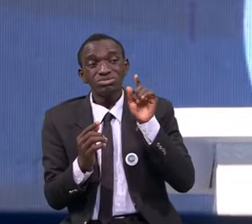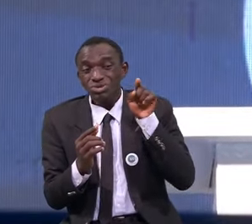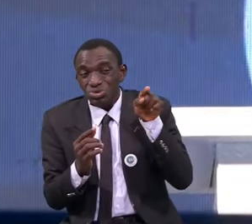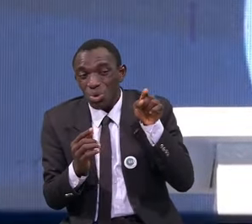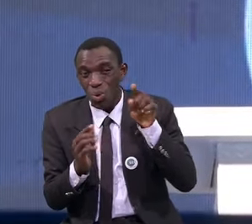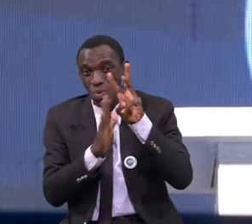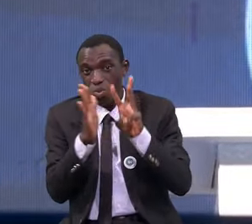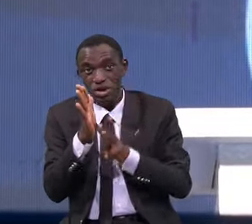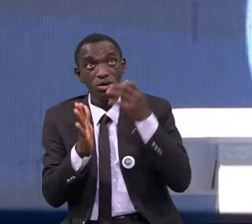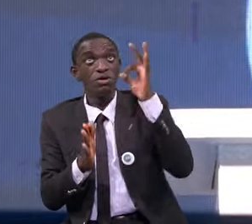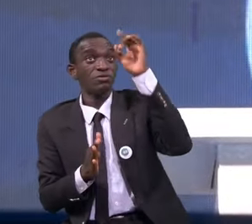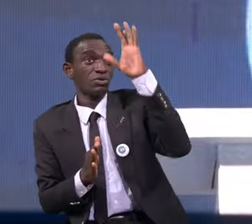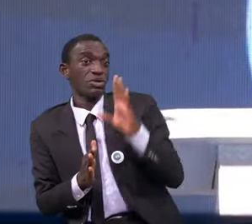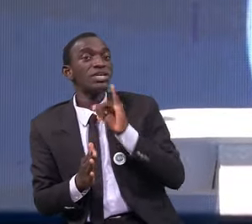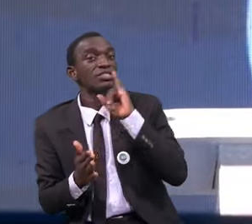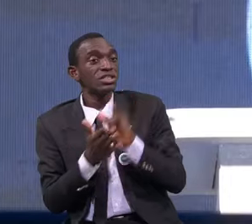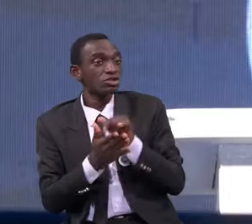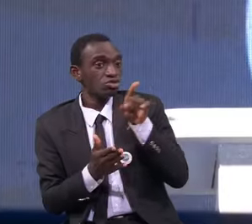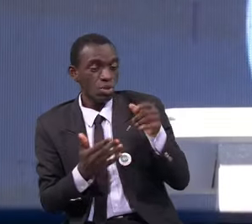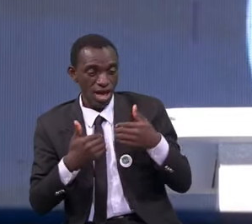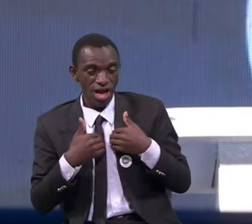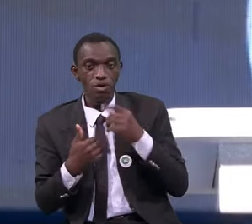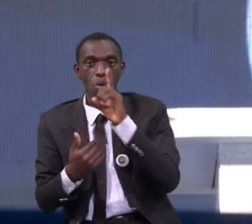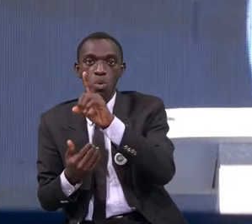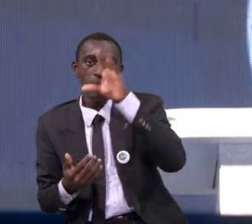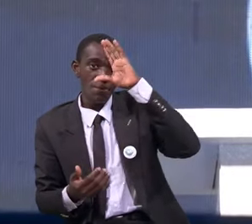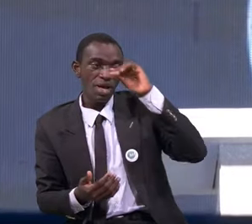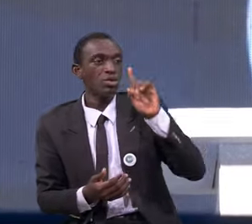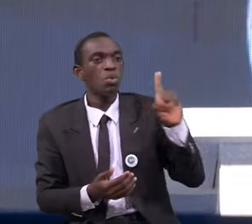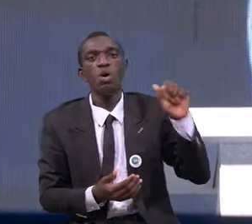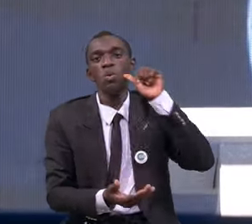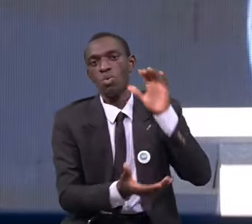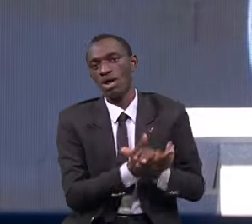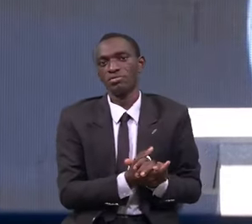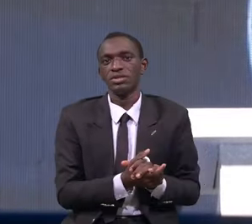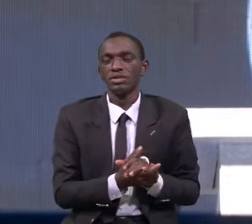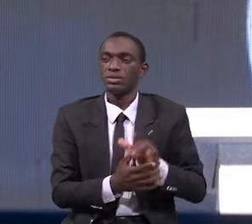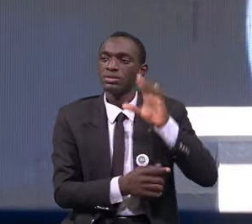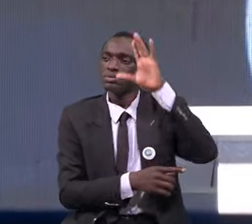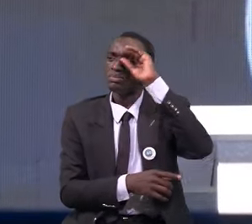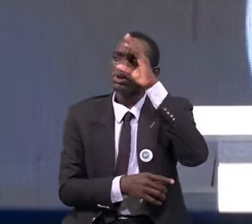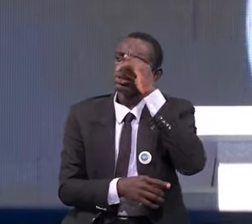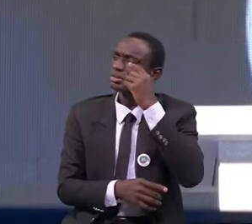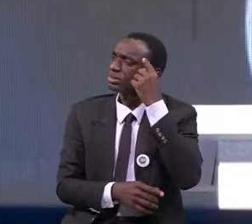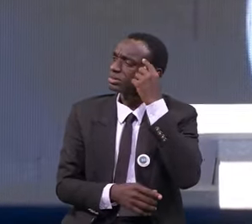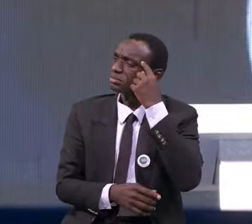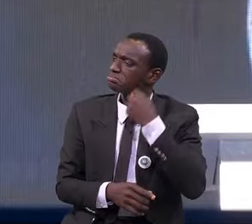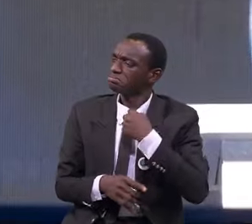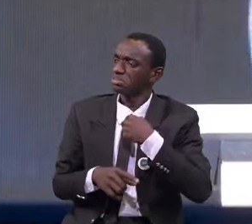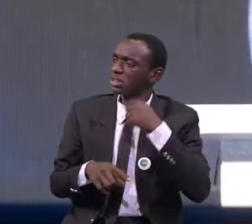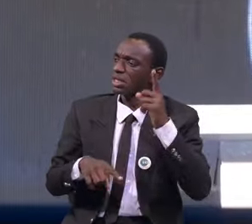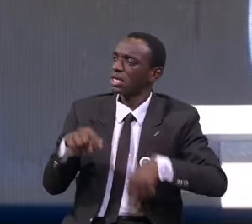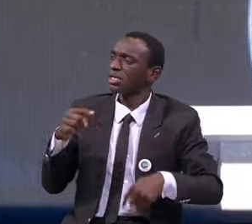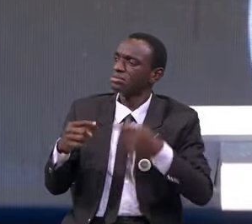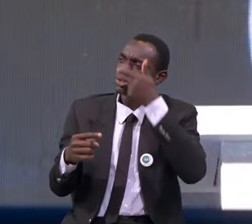wife. You said, I cannot. Because that disease of